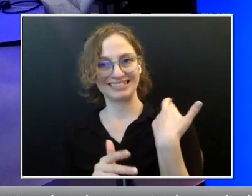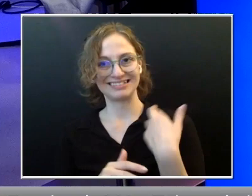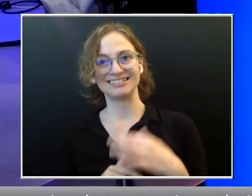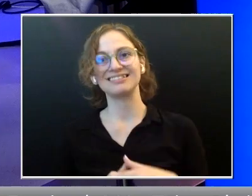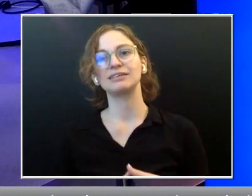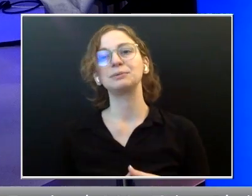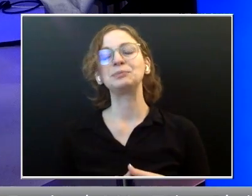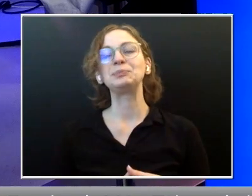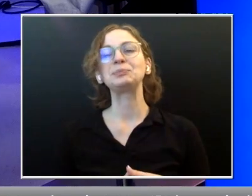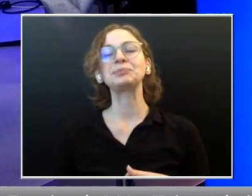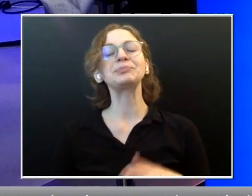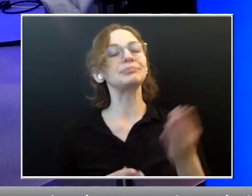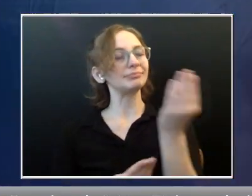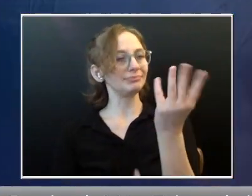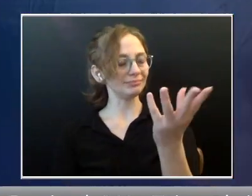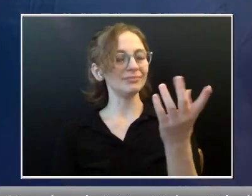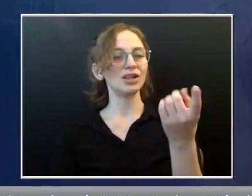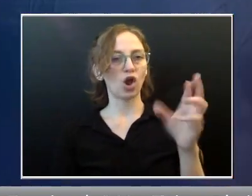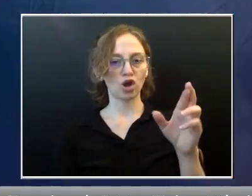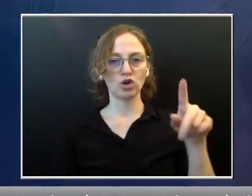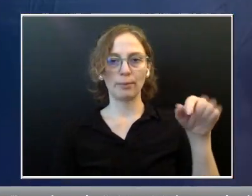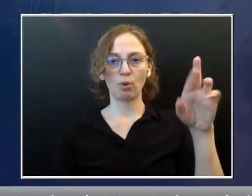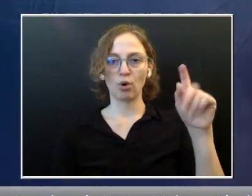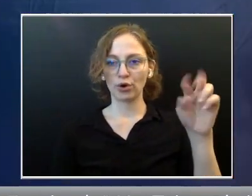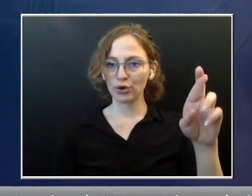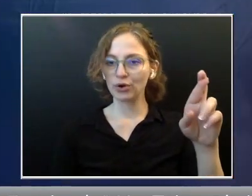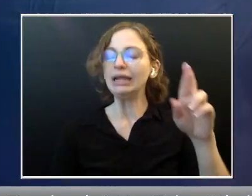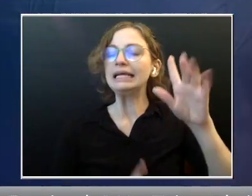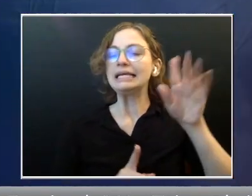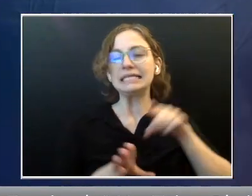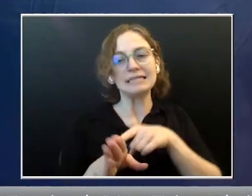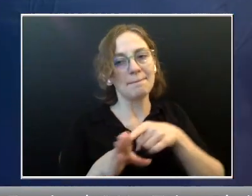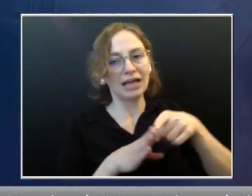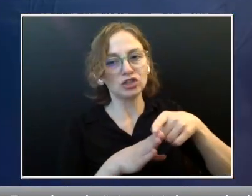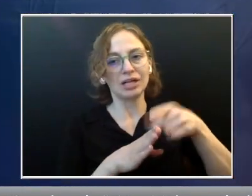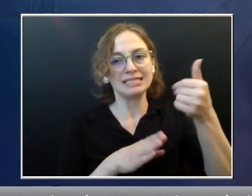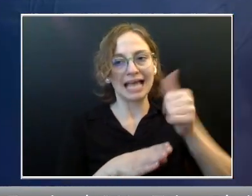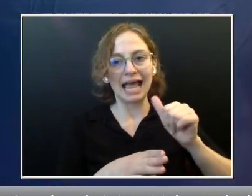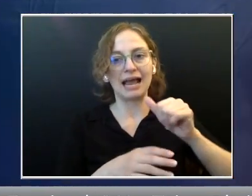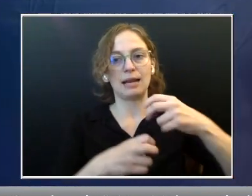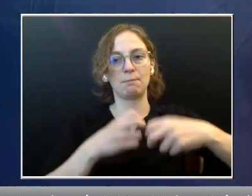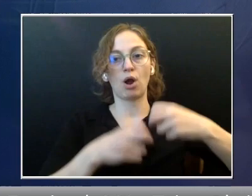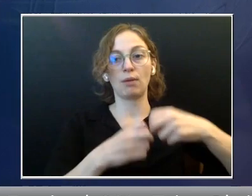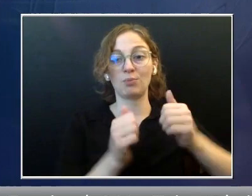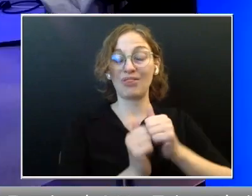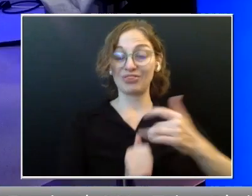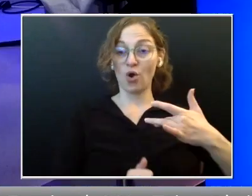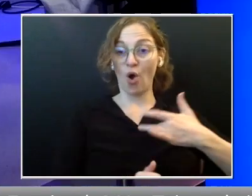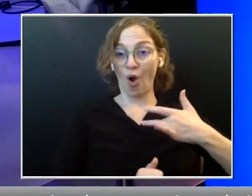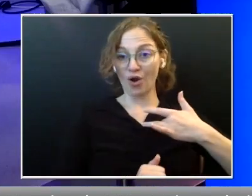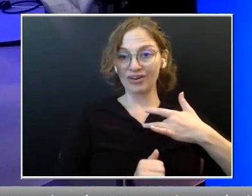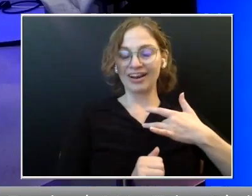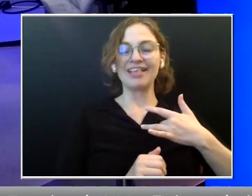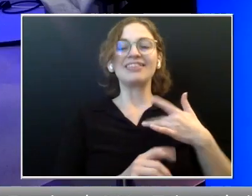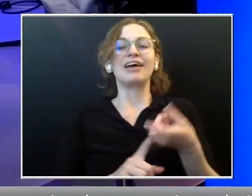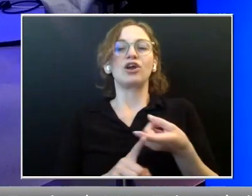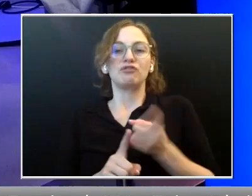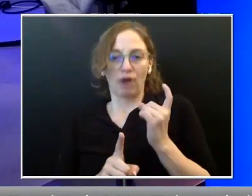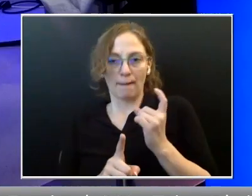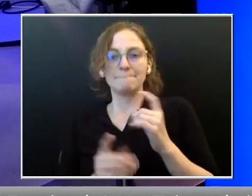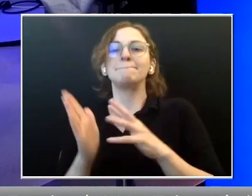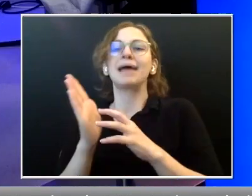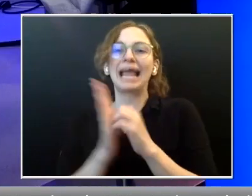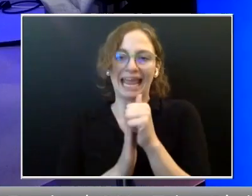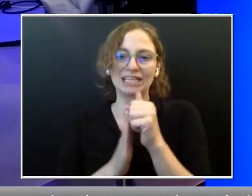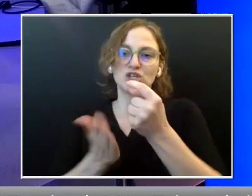specializes in any problems with the heart that developed from the cancer treatment. Unfortunately, things that save your life, it's like a